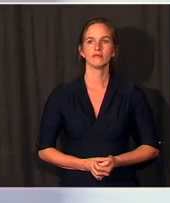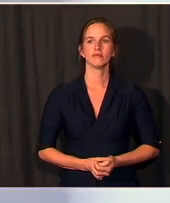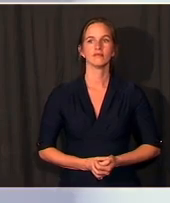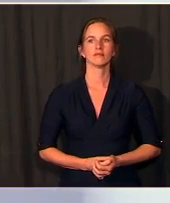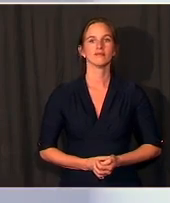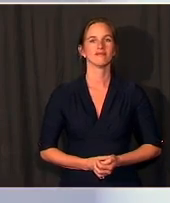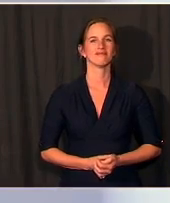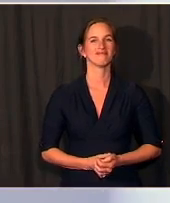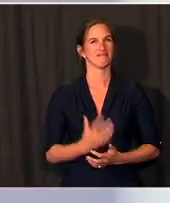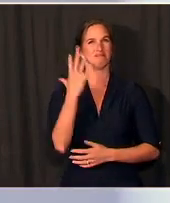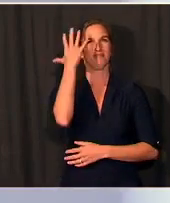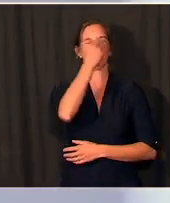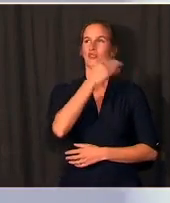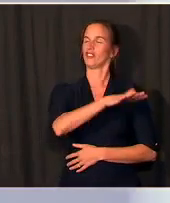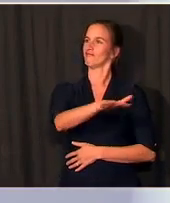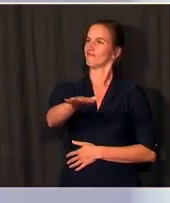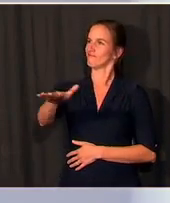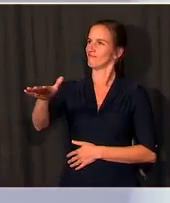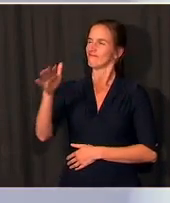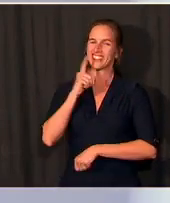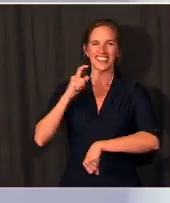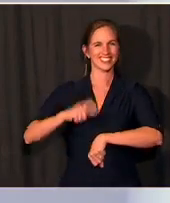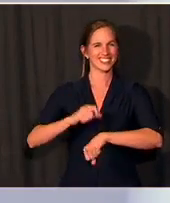It's beautiful out here this time of year.